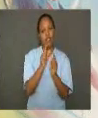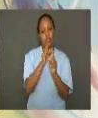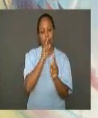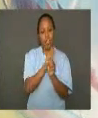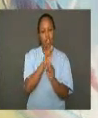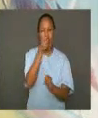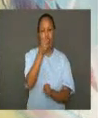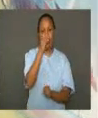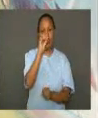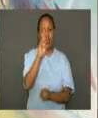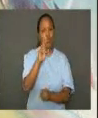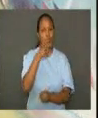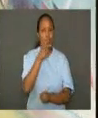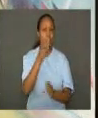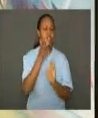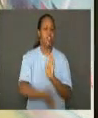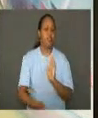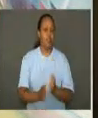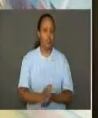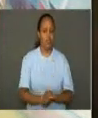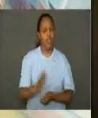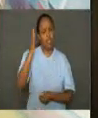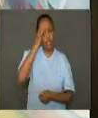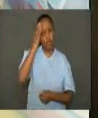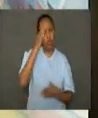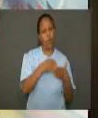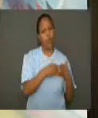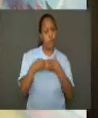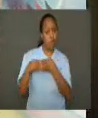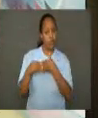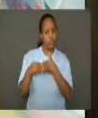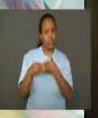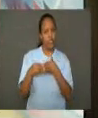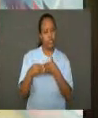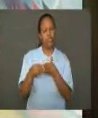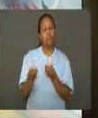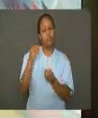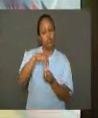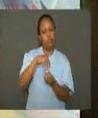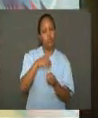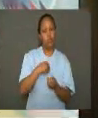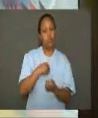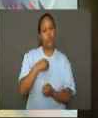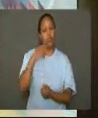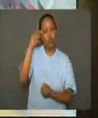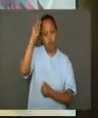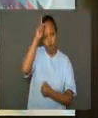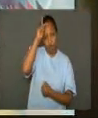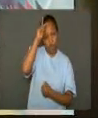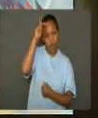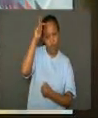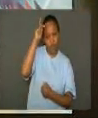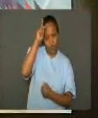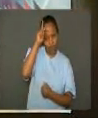OAU. Many famous leaders were in attendance, including Kwame Nkrumah